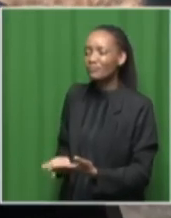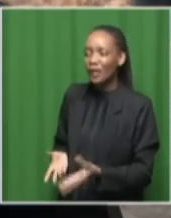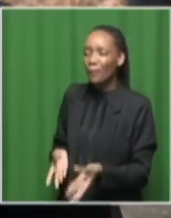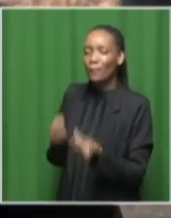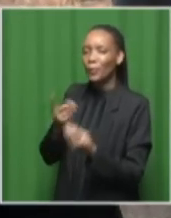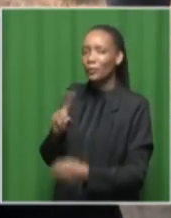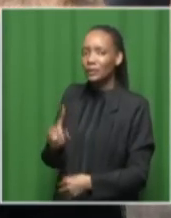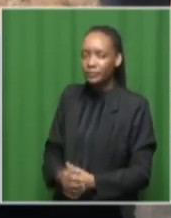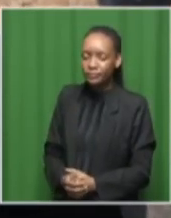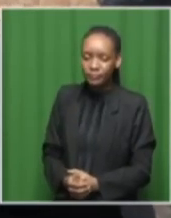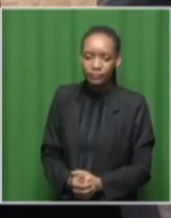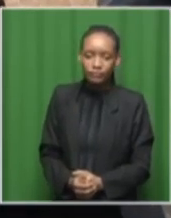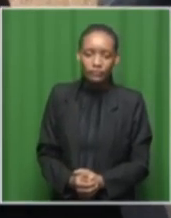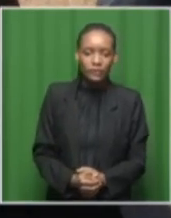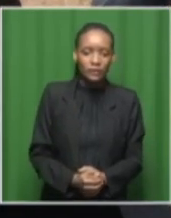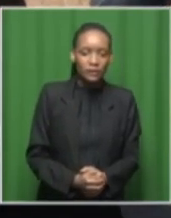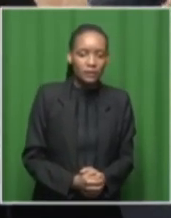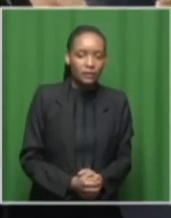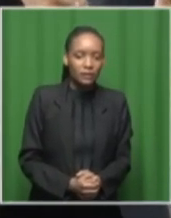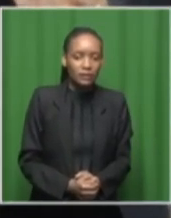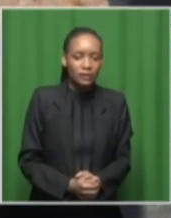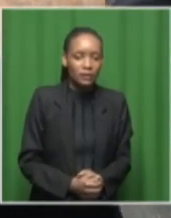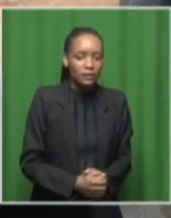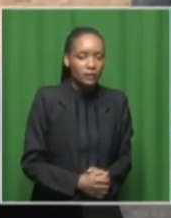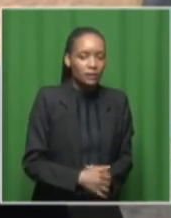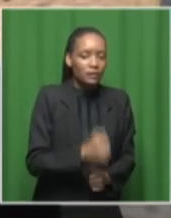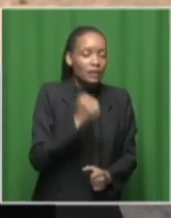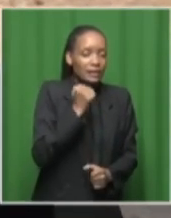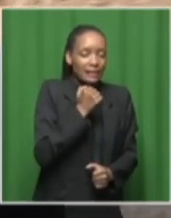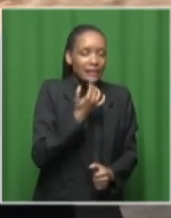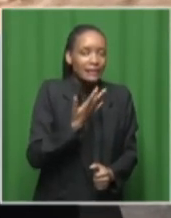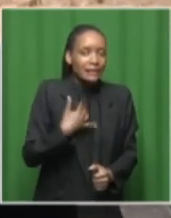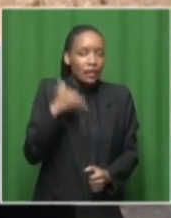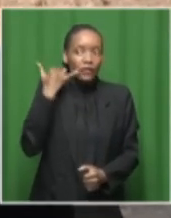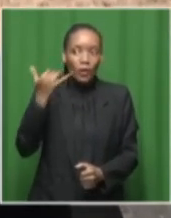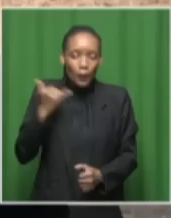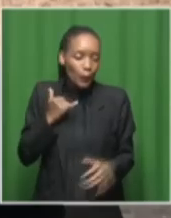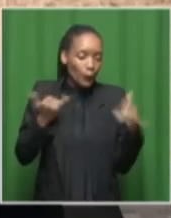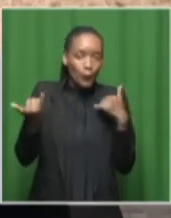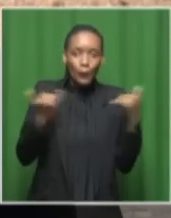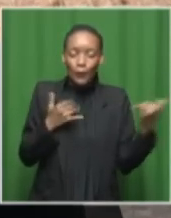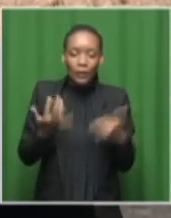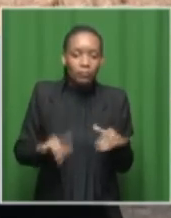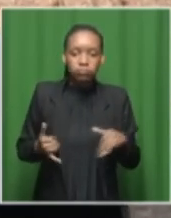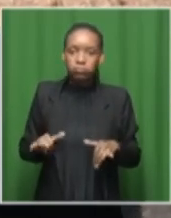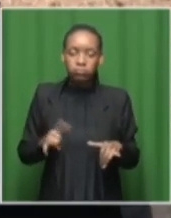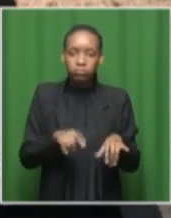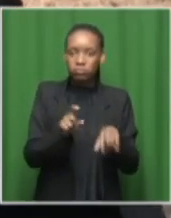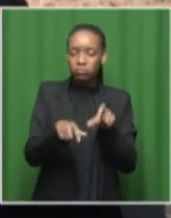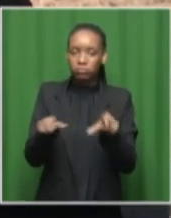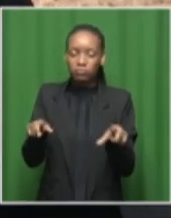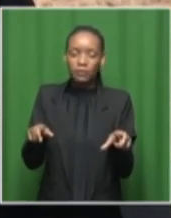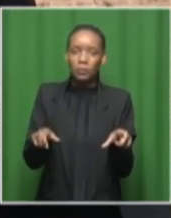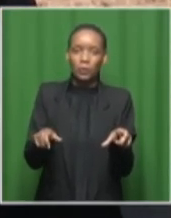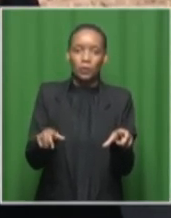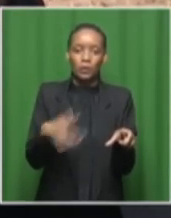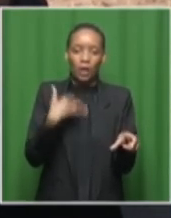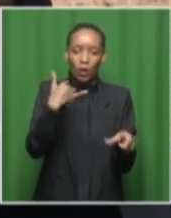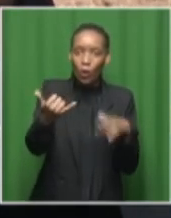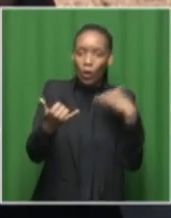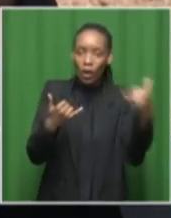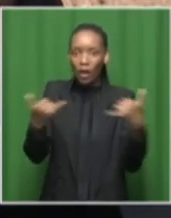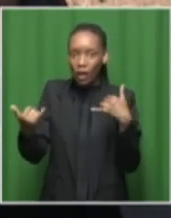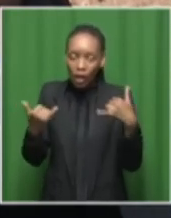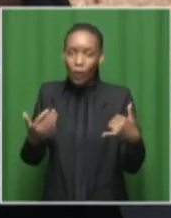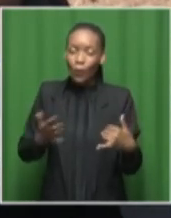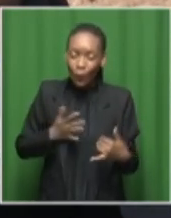Ayanda. Apologies, Vusi. As you can see, I mean, our phones are ringing non-stop, back-to-back, people calling to